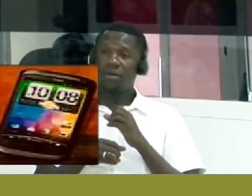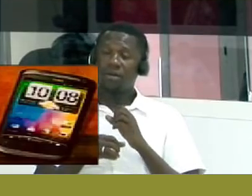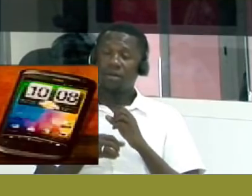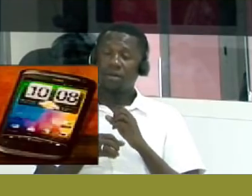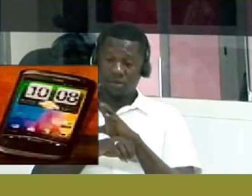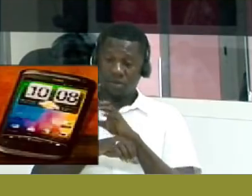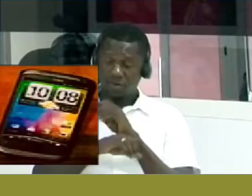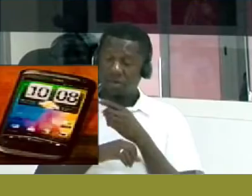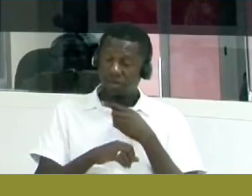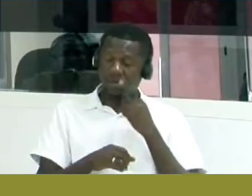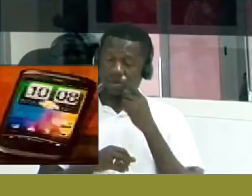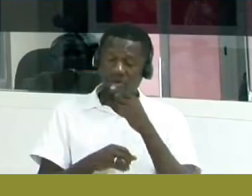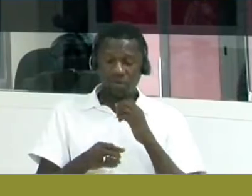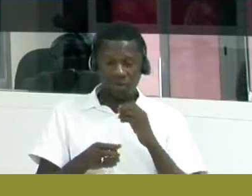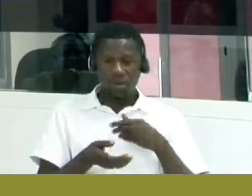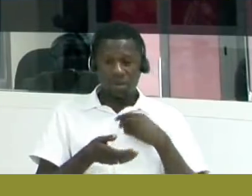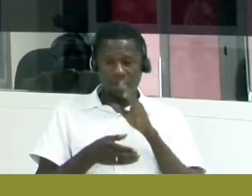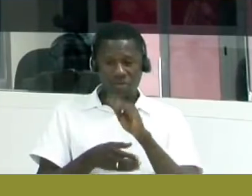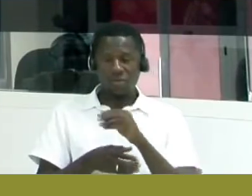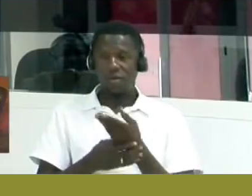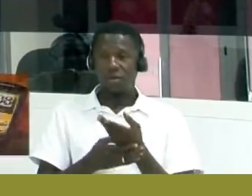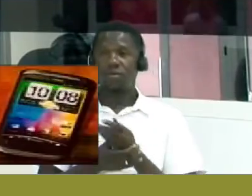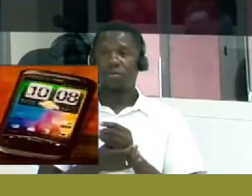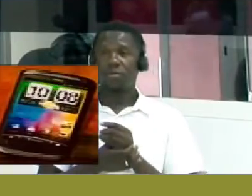I would send you a document.